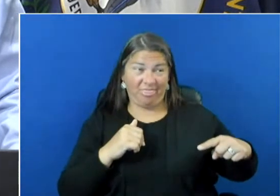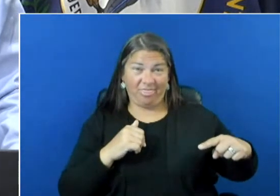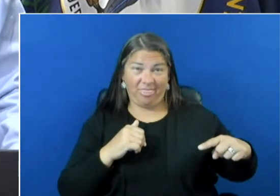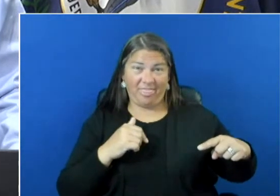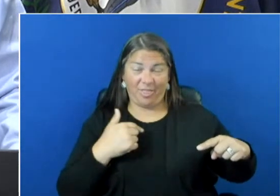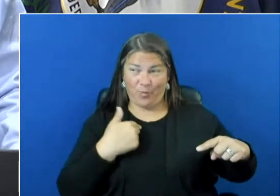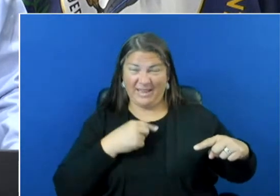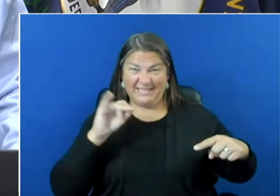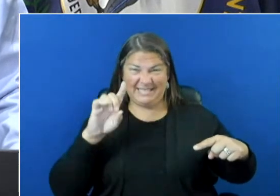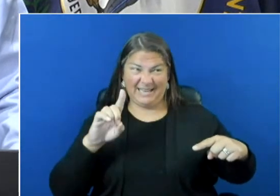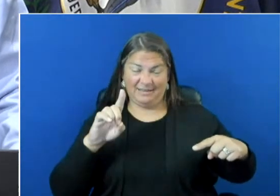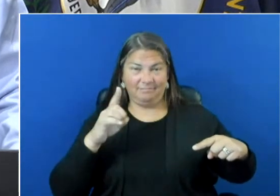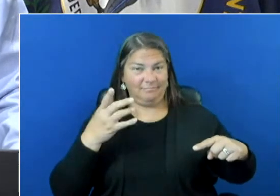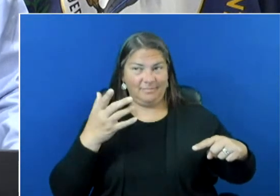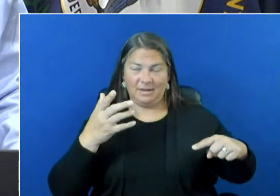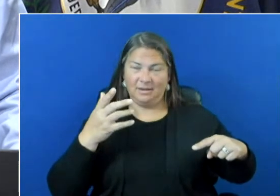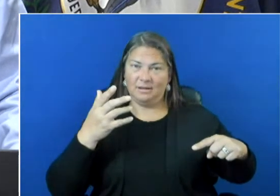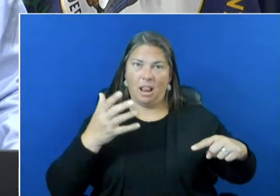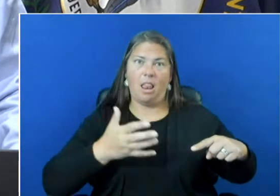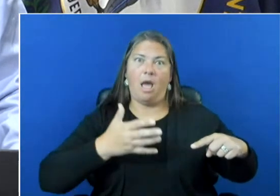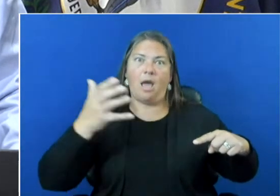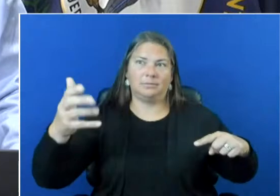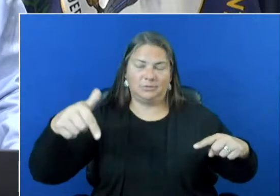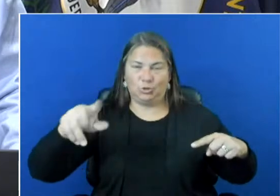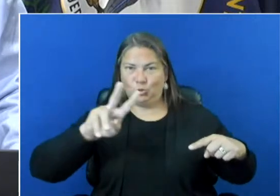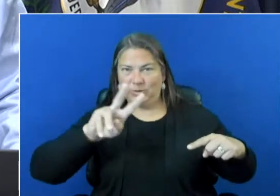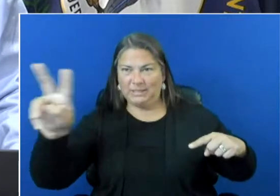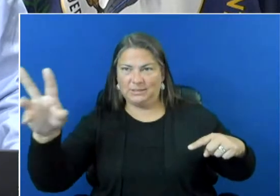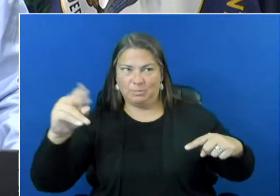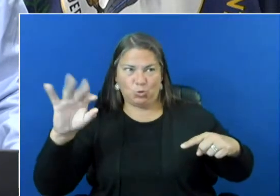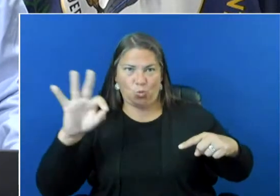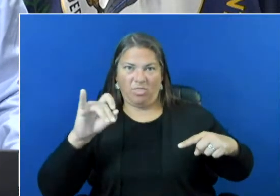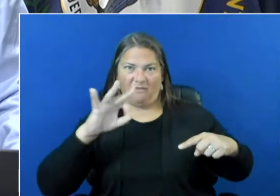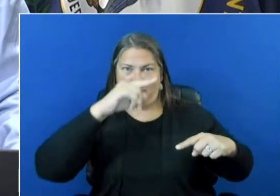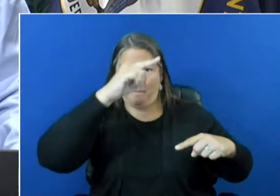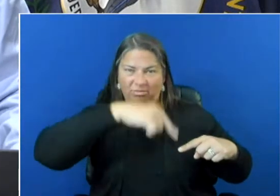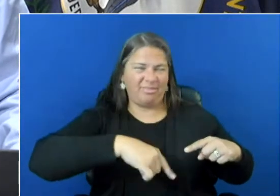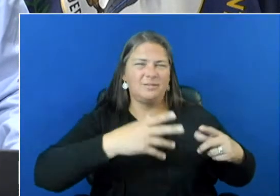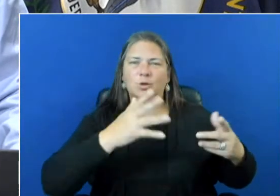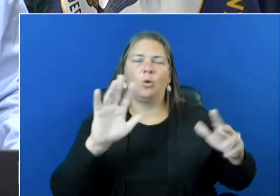we are seeing a spike. I think before I call it a spike, I'd like to see a lot more.